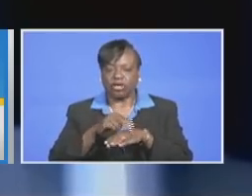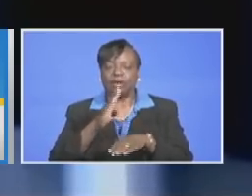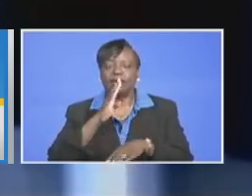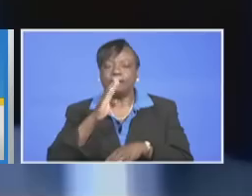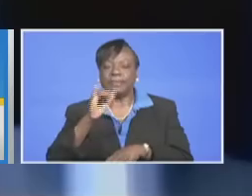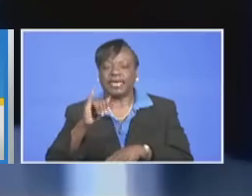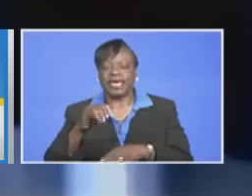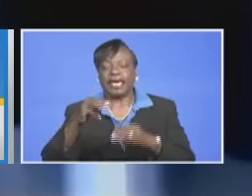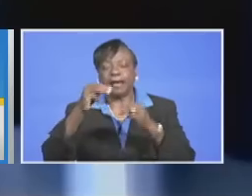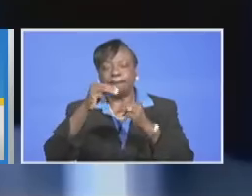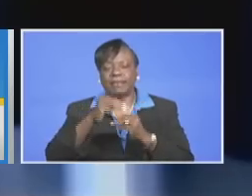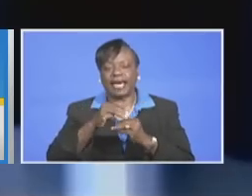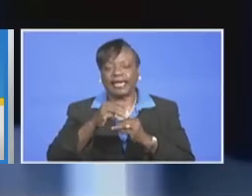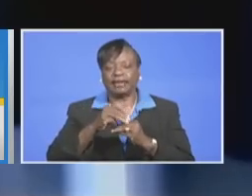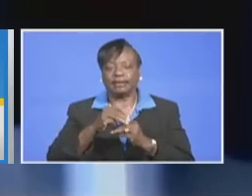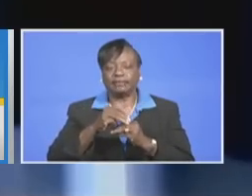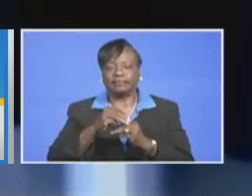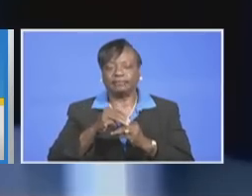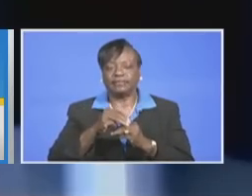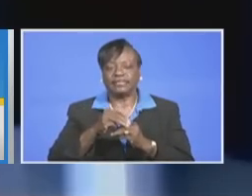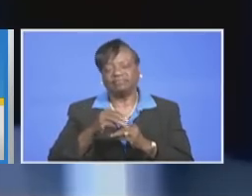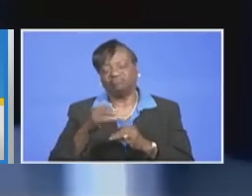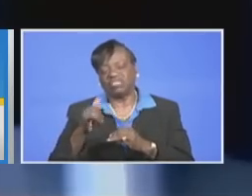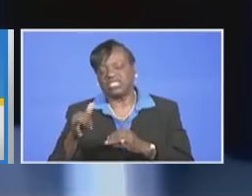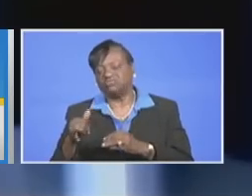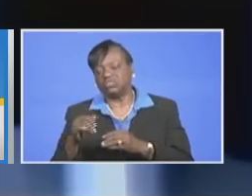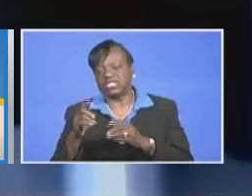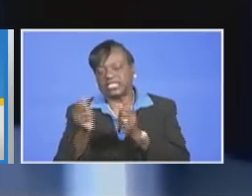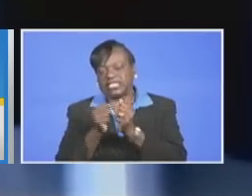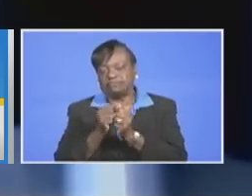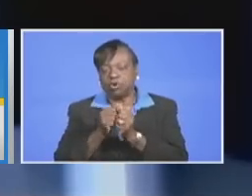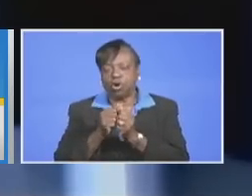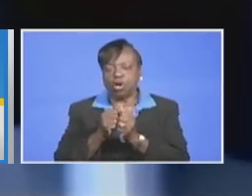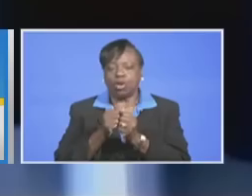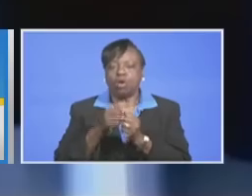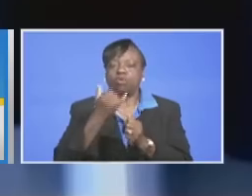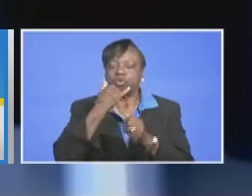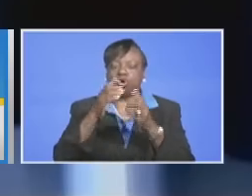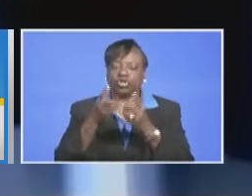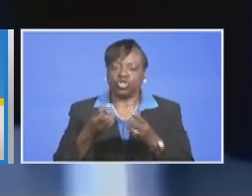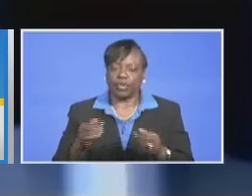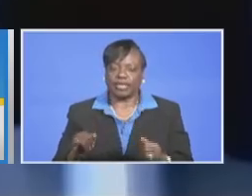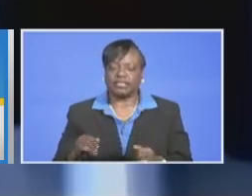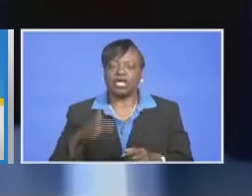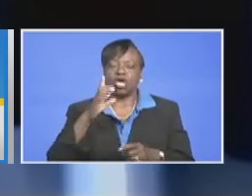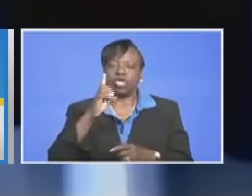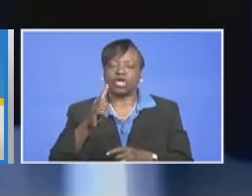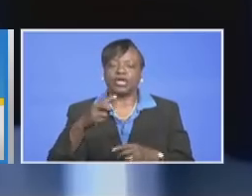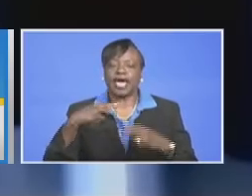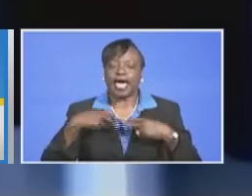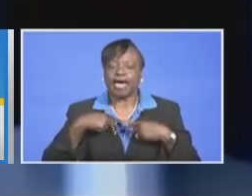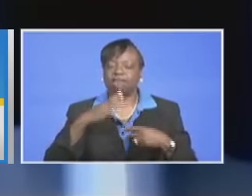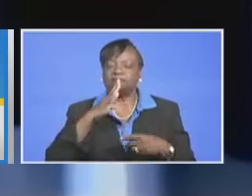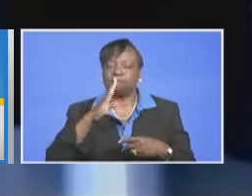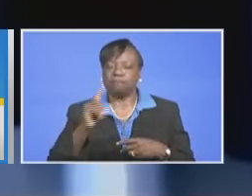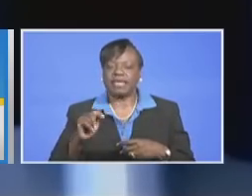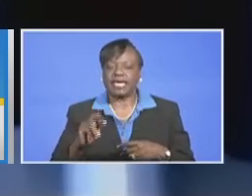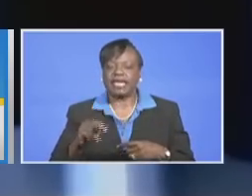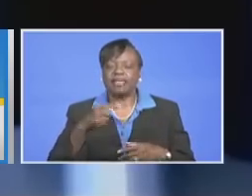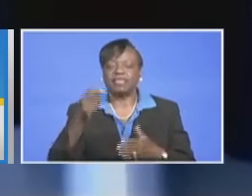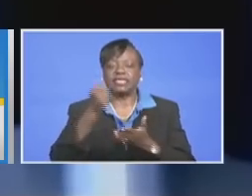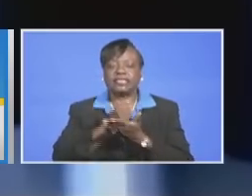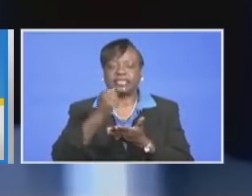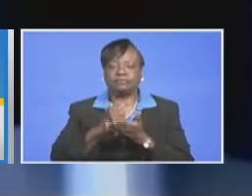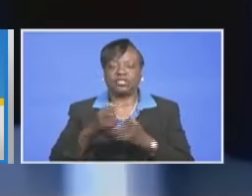minor and sometimes trivial offenses, they could have been the subject of an